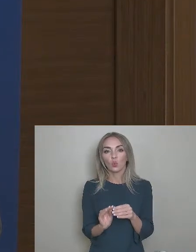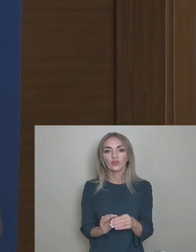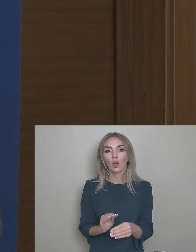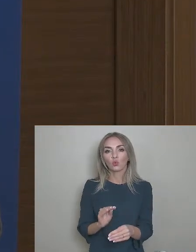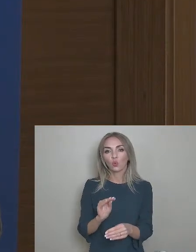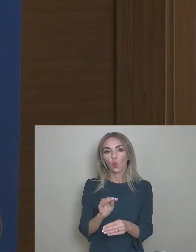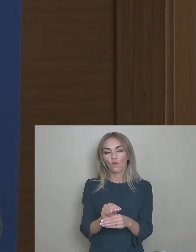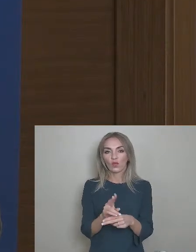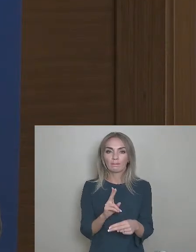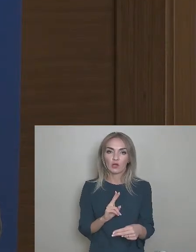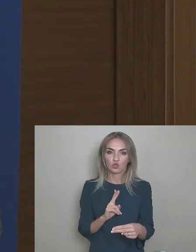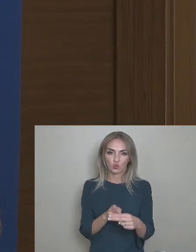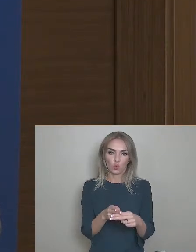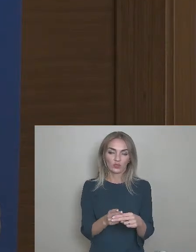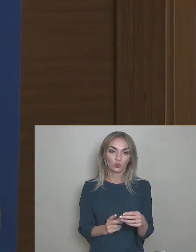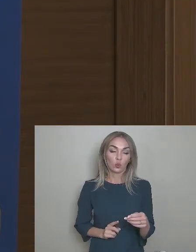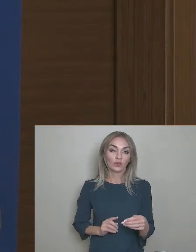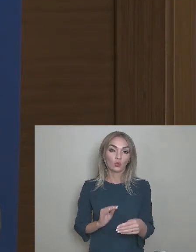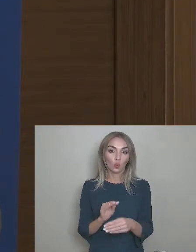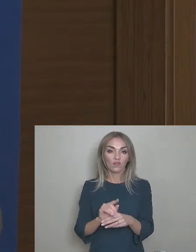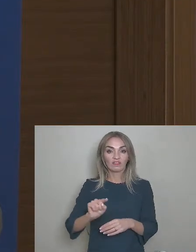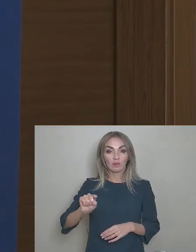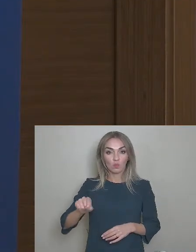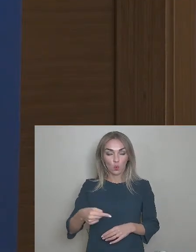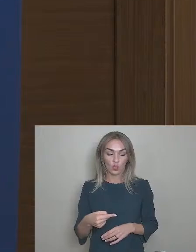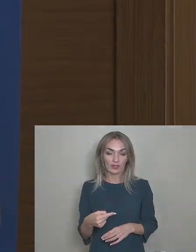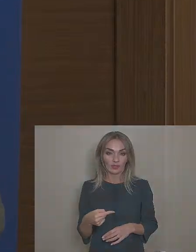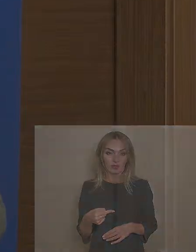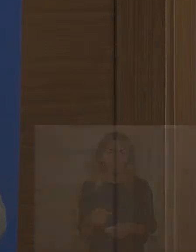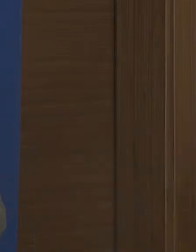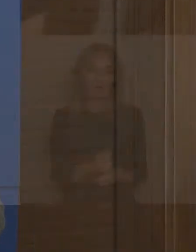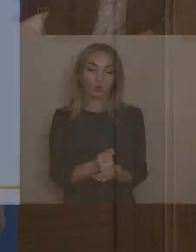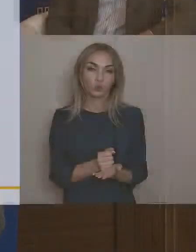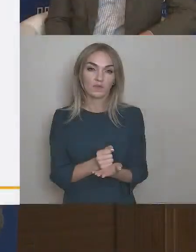additional obstacle, additional requirement, because